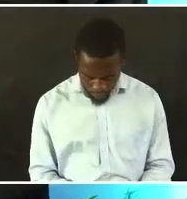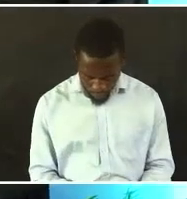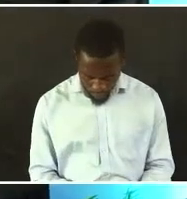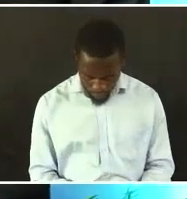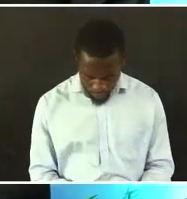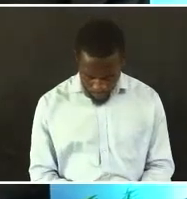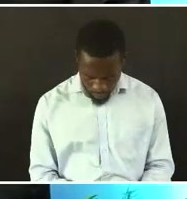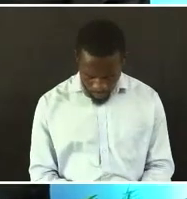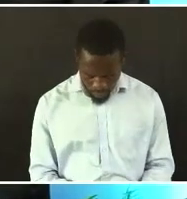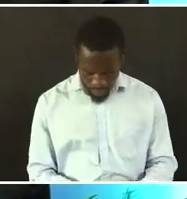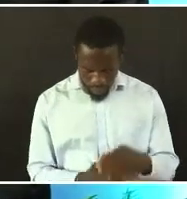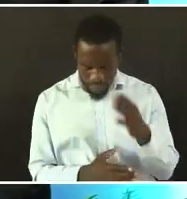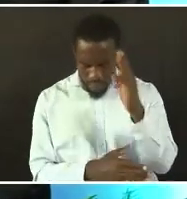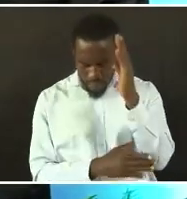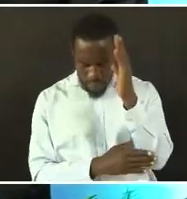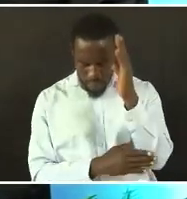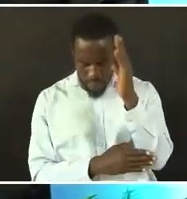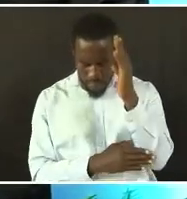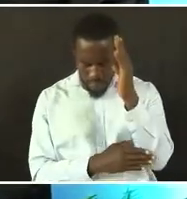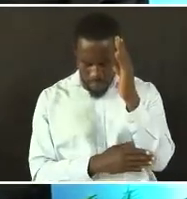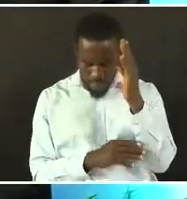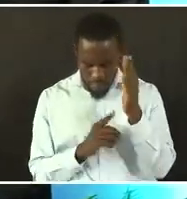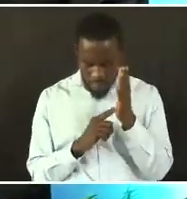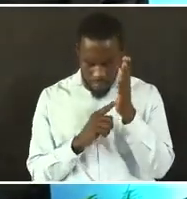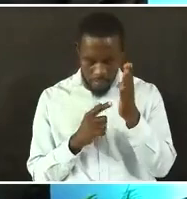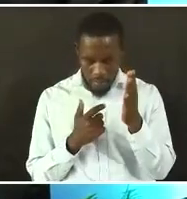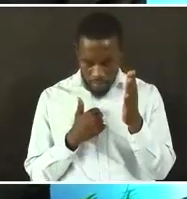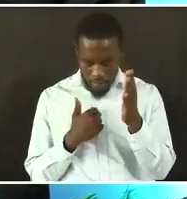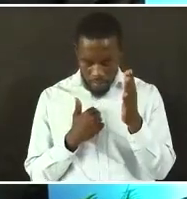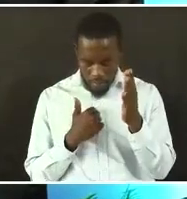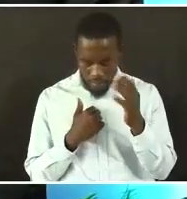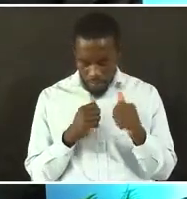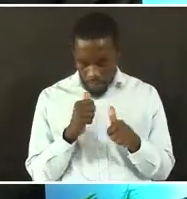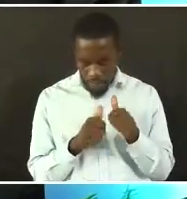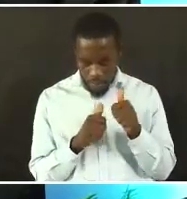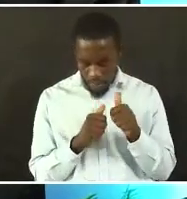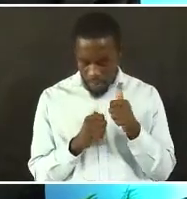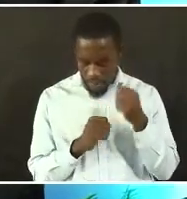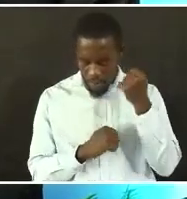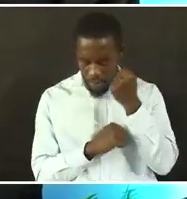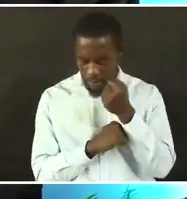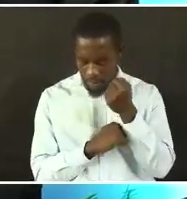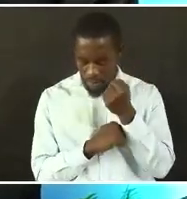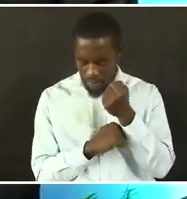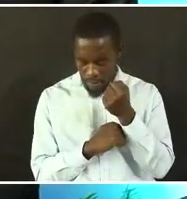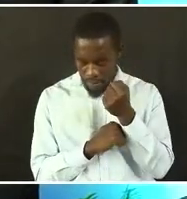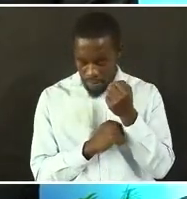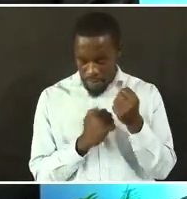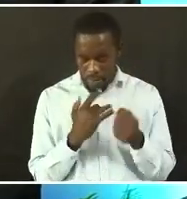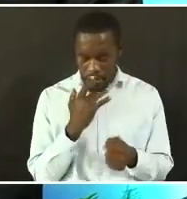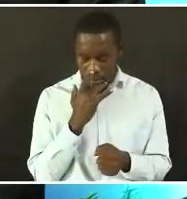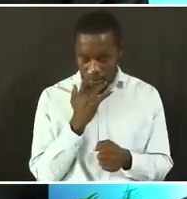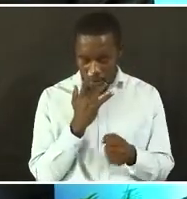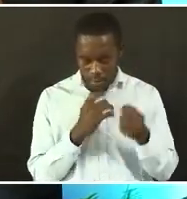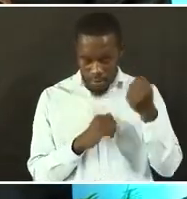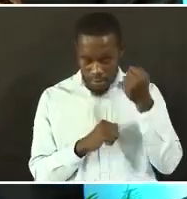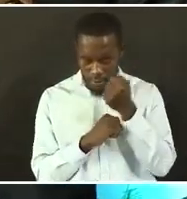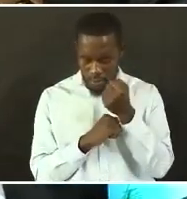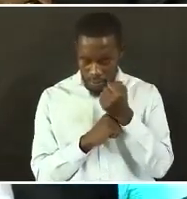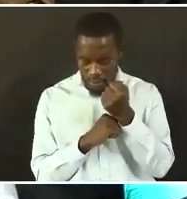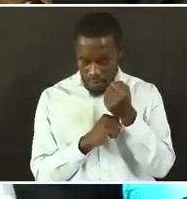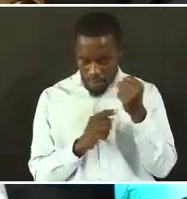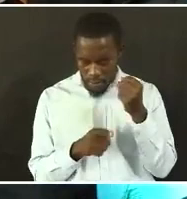God, reveal to me the line of support you want me to give to the ministry, and I will give it. Dear